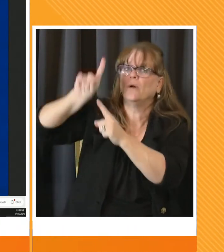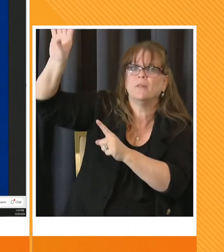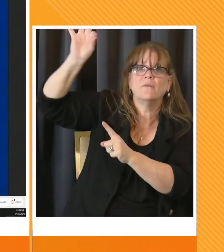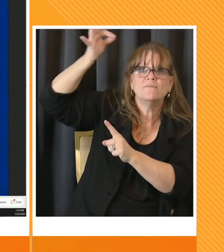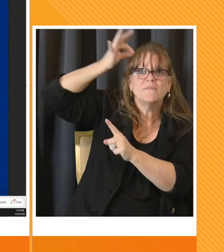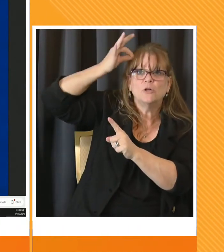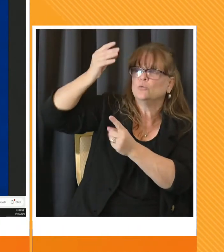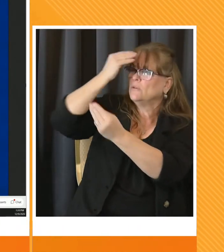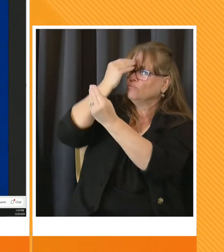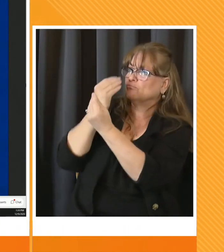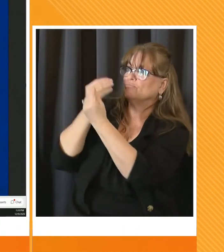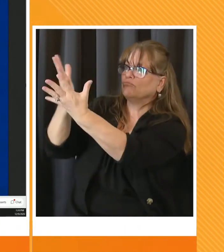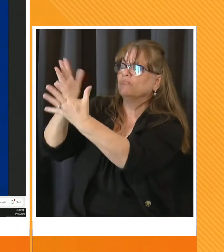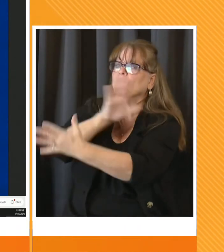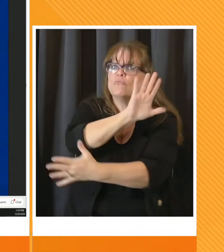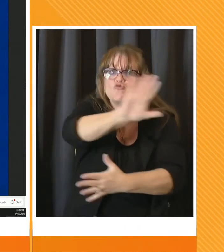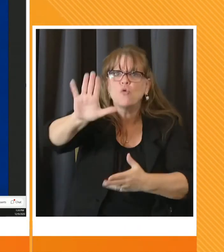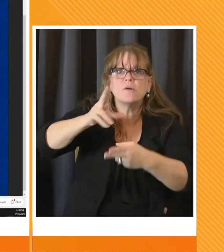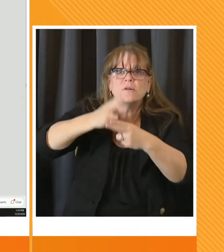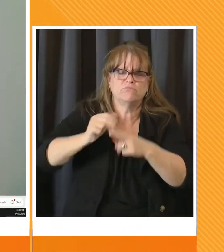Governor, I turn it back over to you.